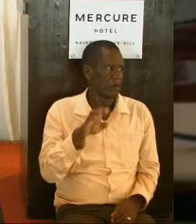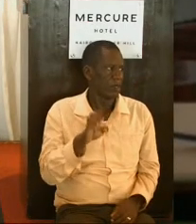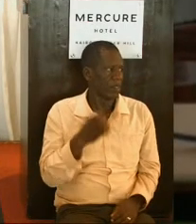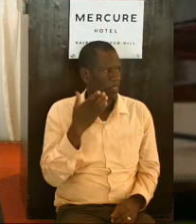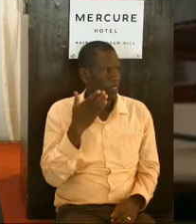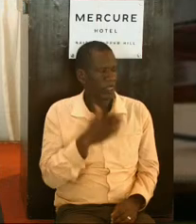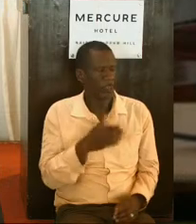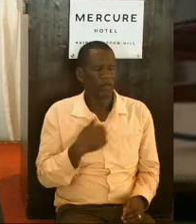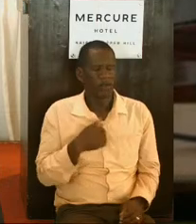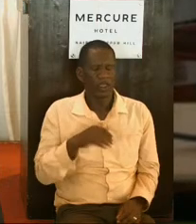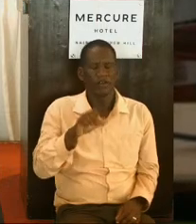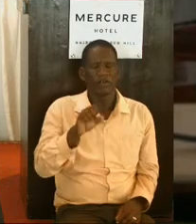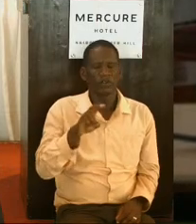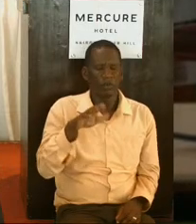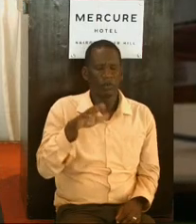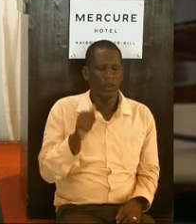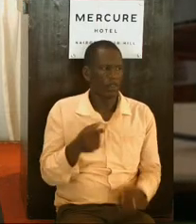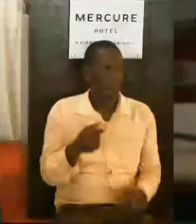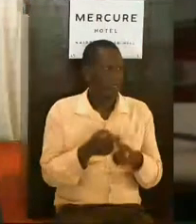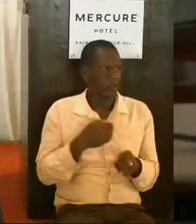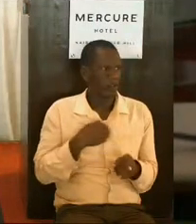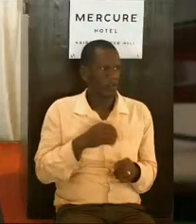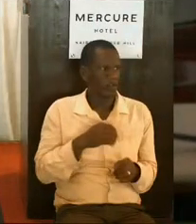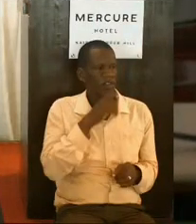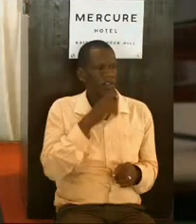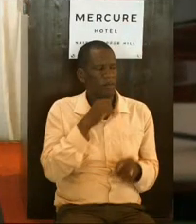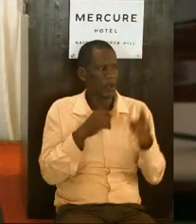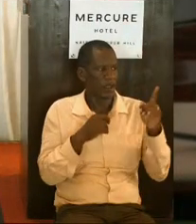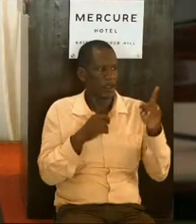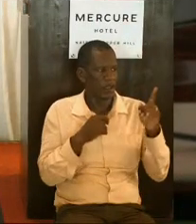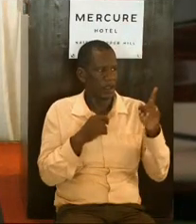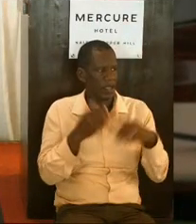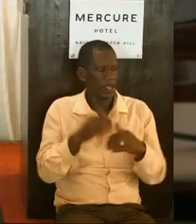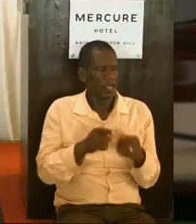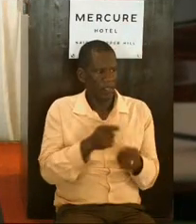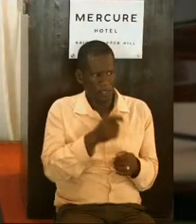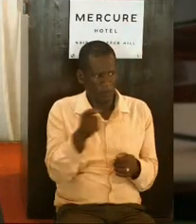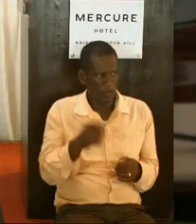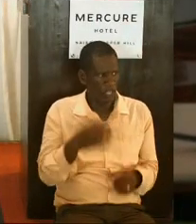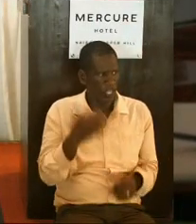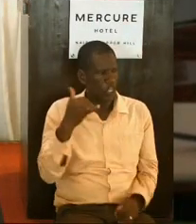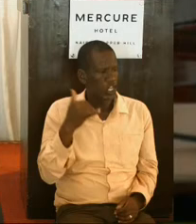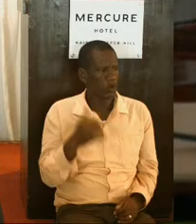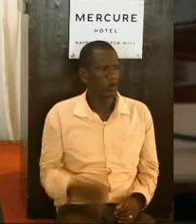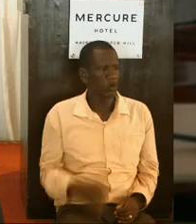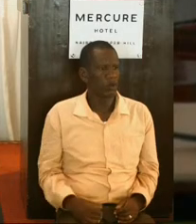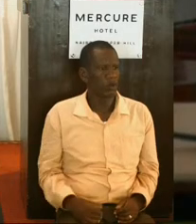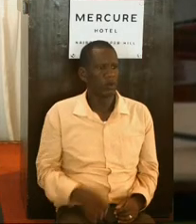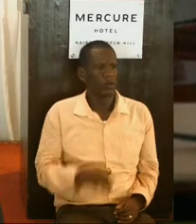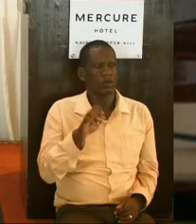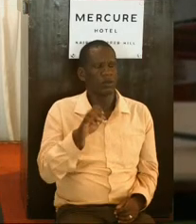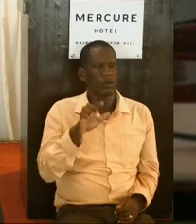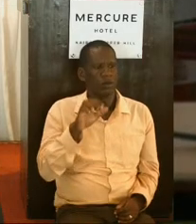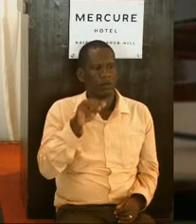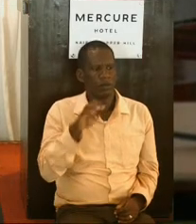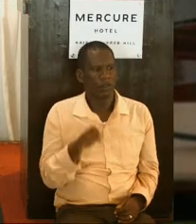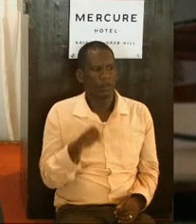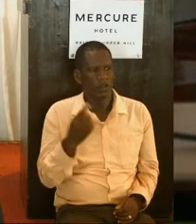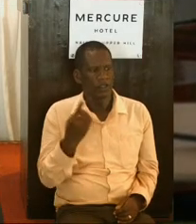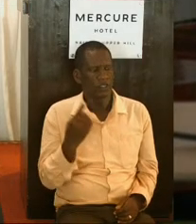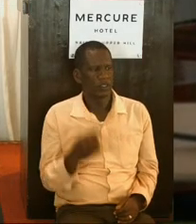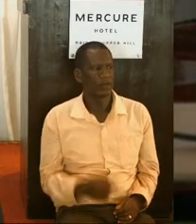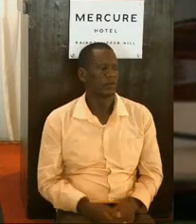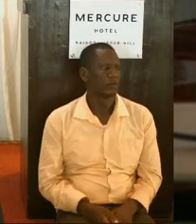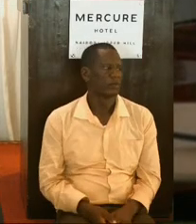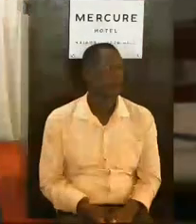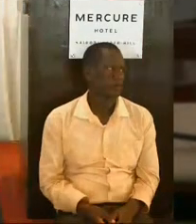corner the Suba and then there's a gentleman at the near the window in yellow so malomba then Suba then that